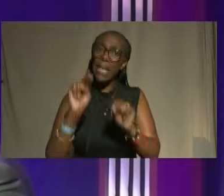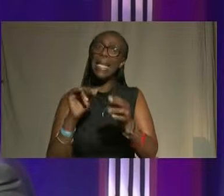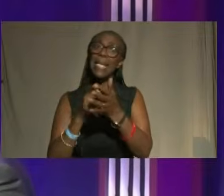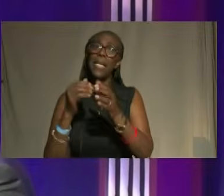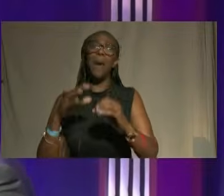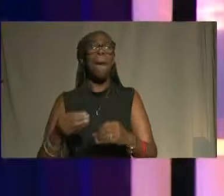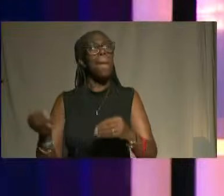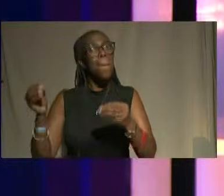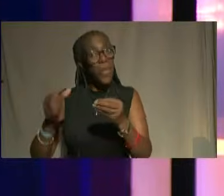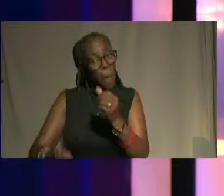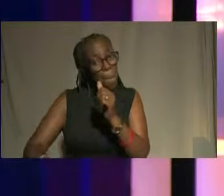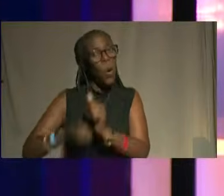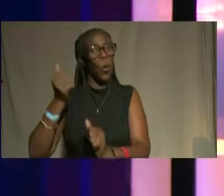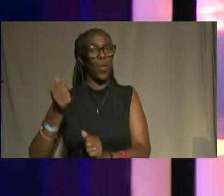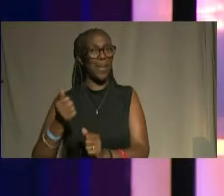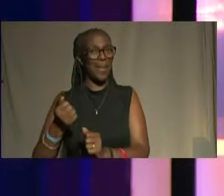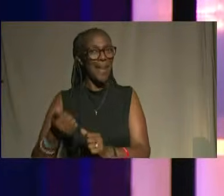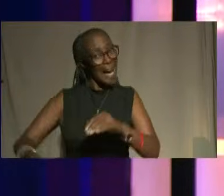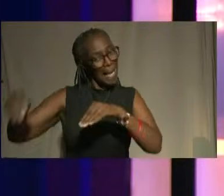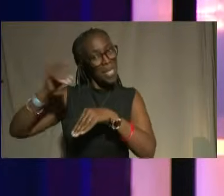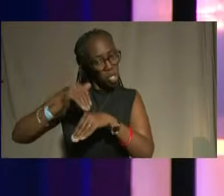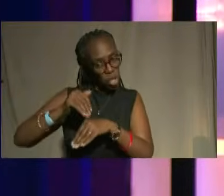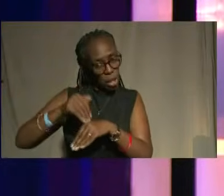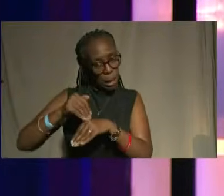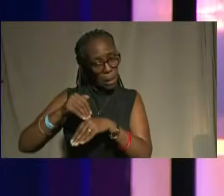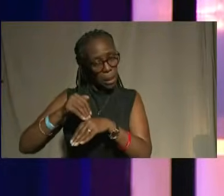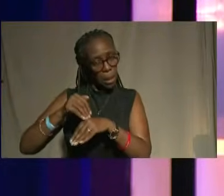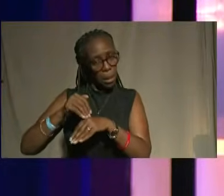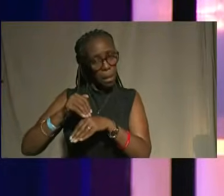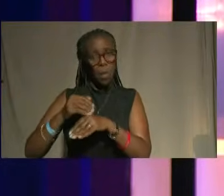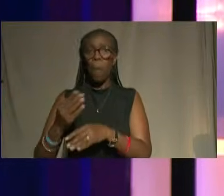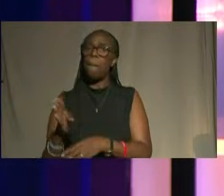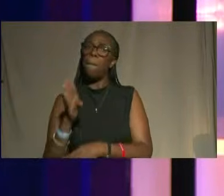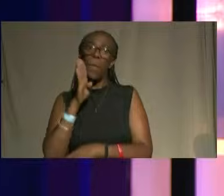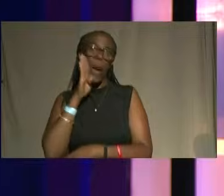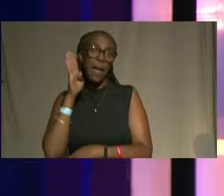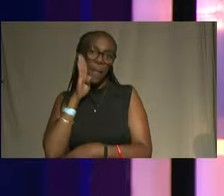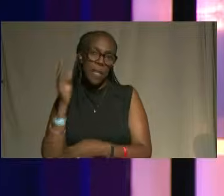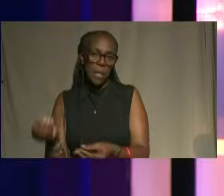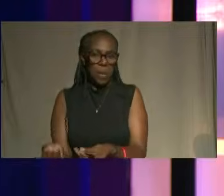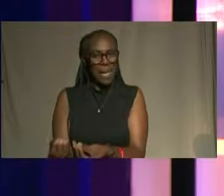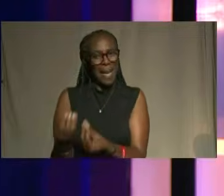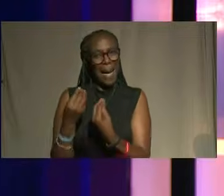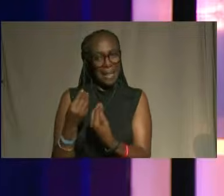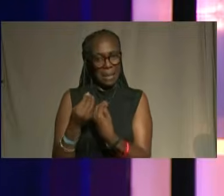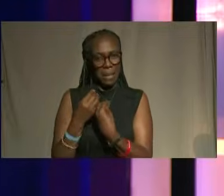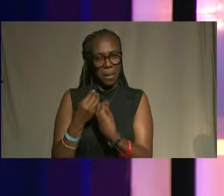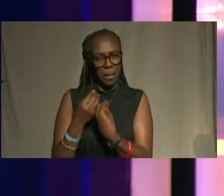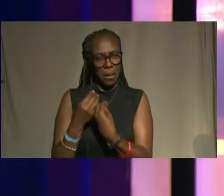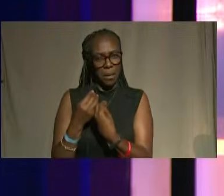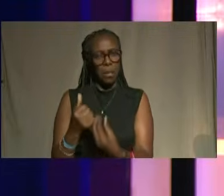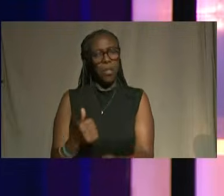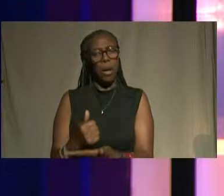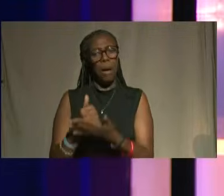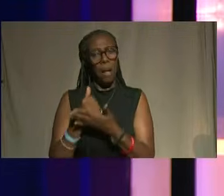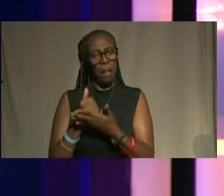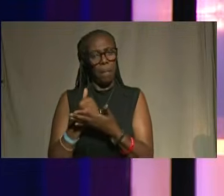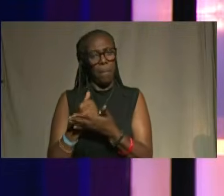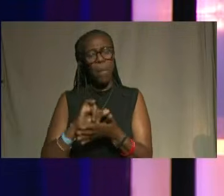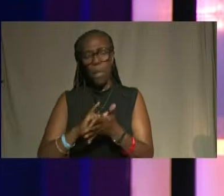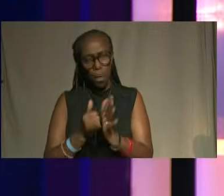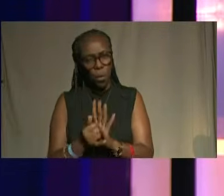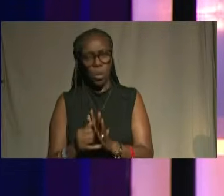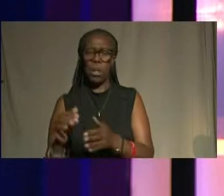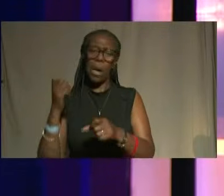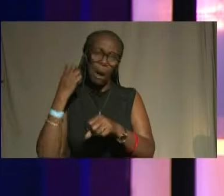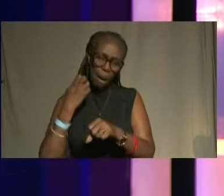adding breakfast to our students in our schools that are the most underperforming. All of that on the backs of the hard work of Minister Williams